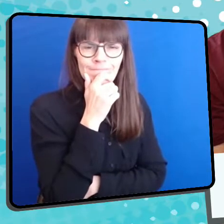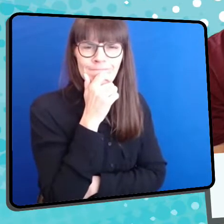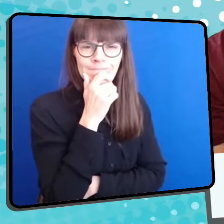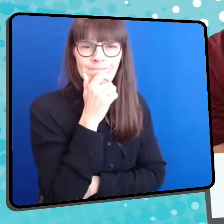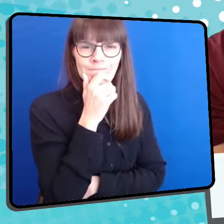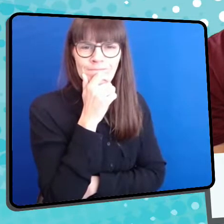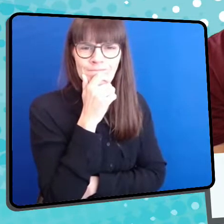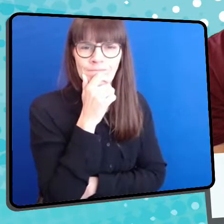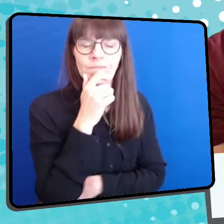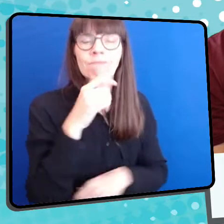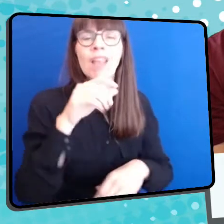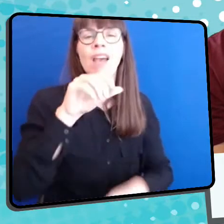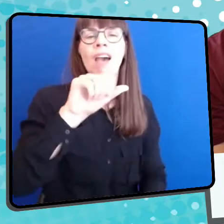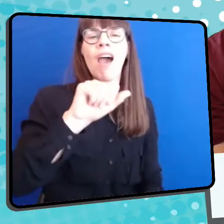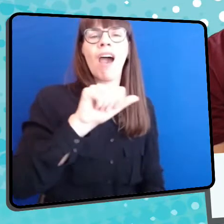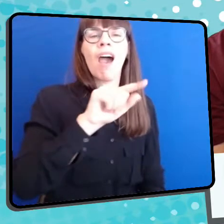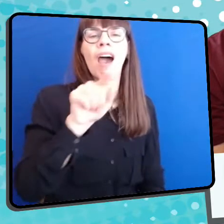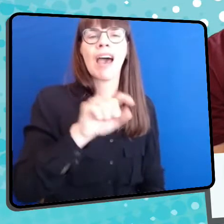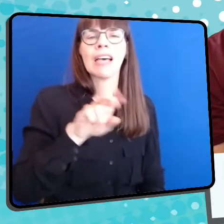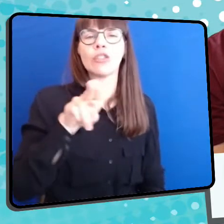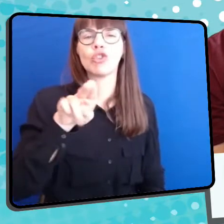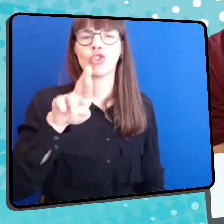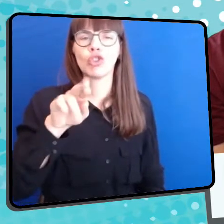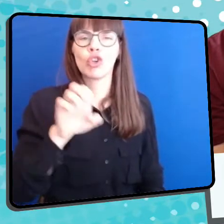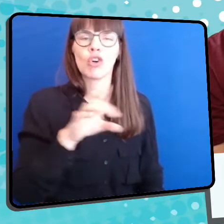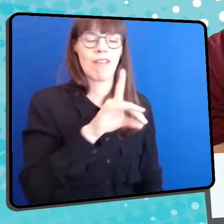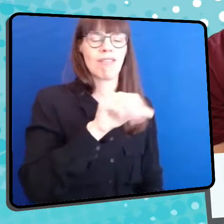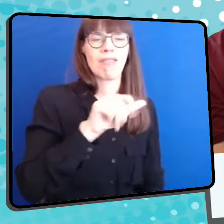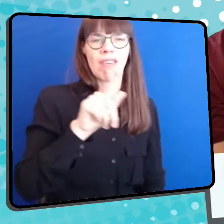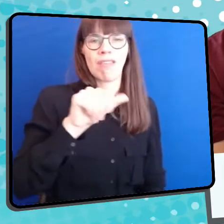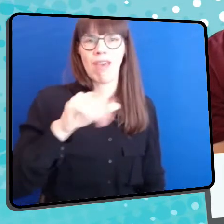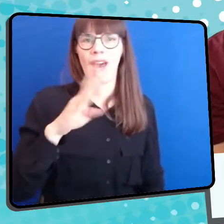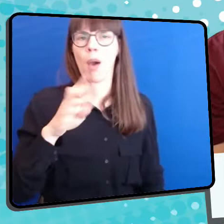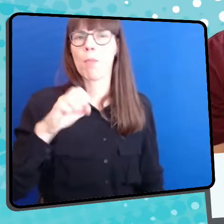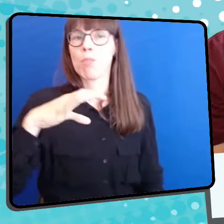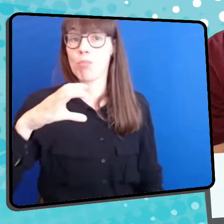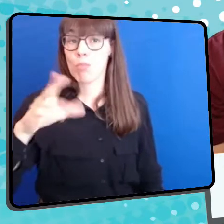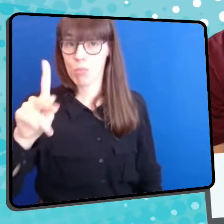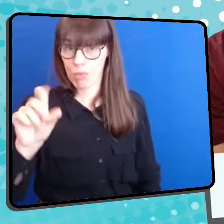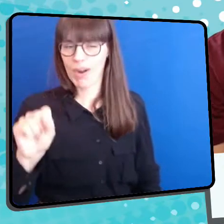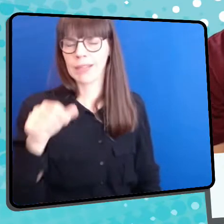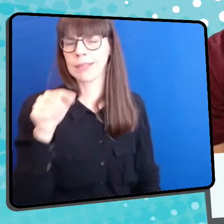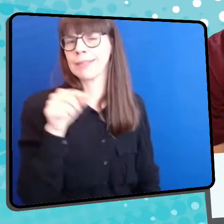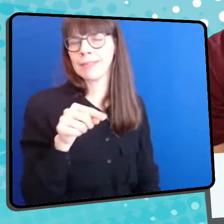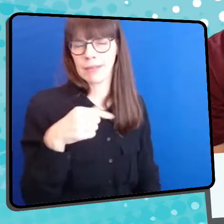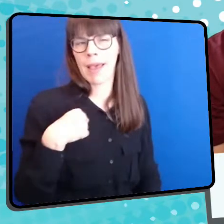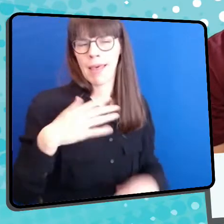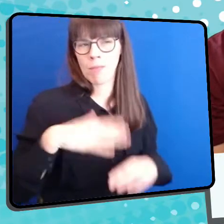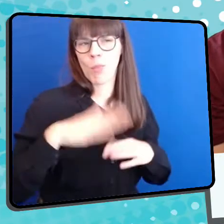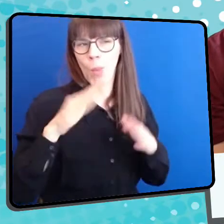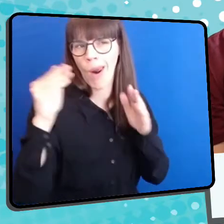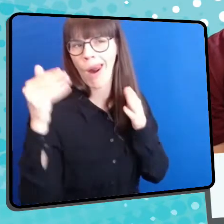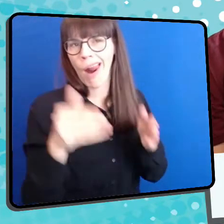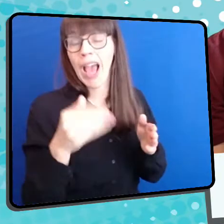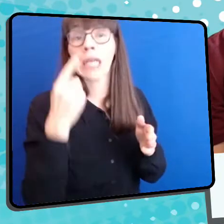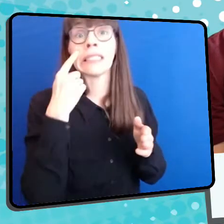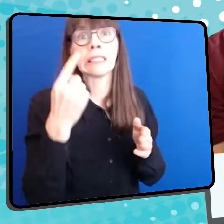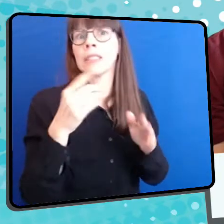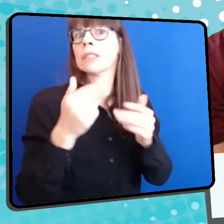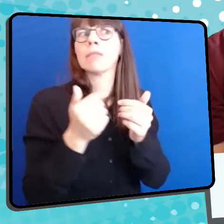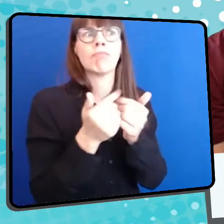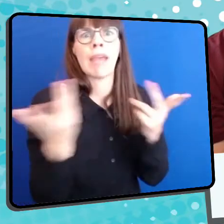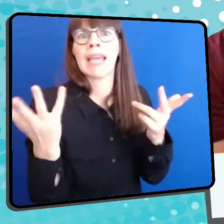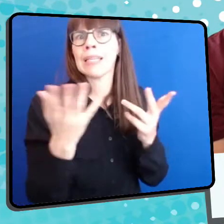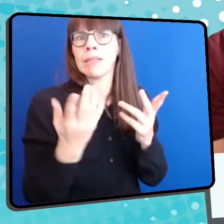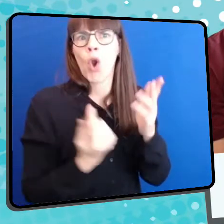Azure Databricks. Just because we've got a few PD opportunities in there, and I think I very much have stayed away from